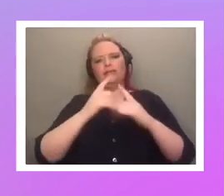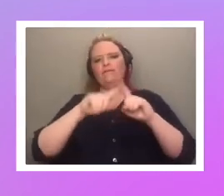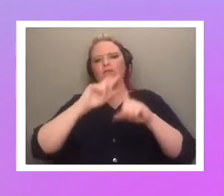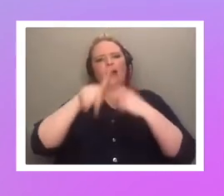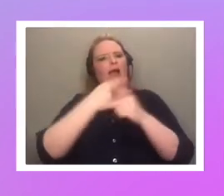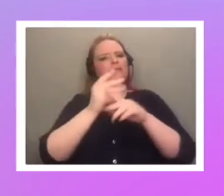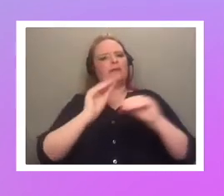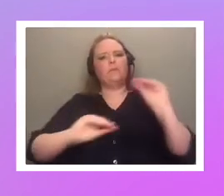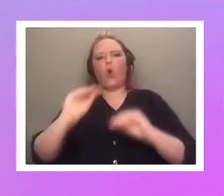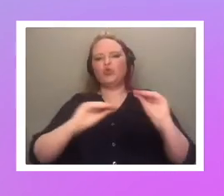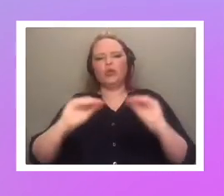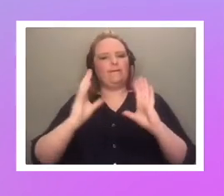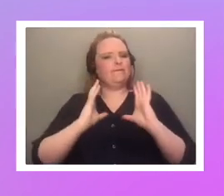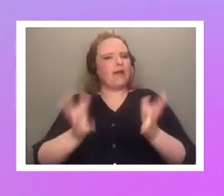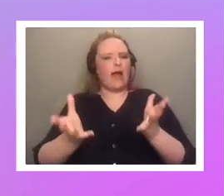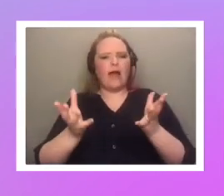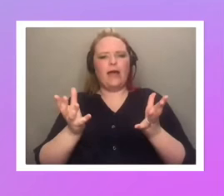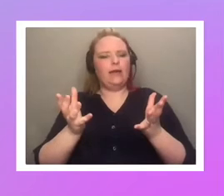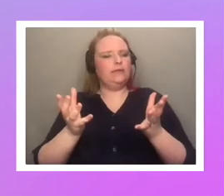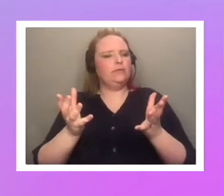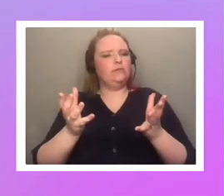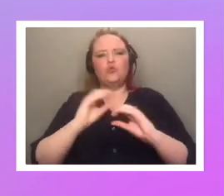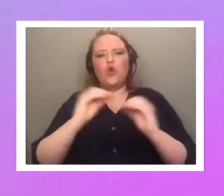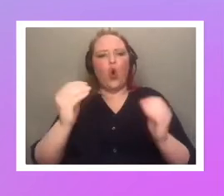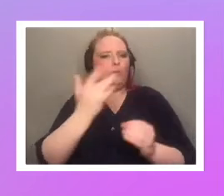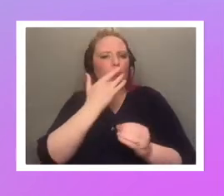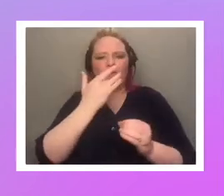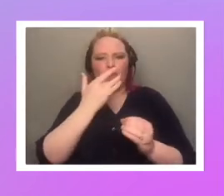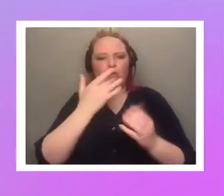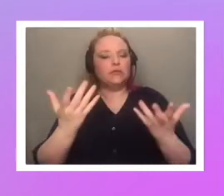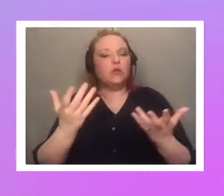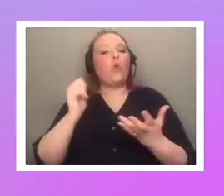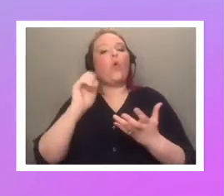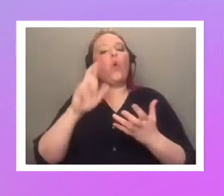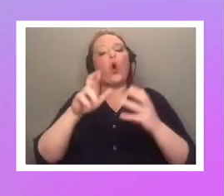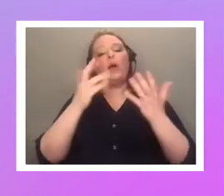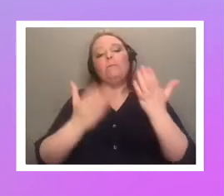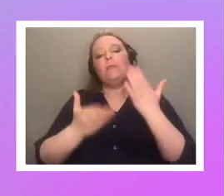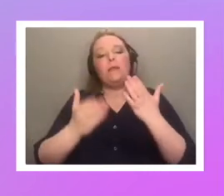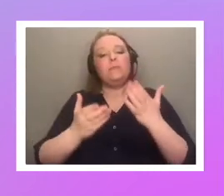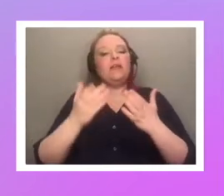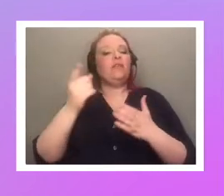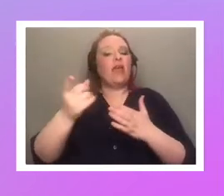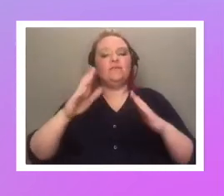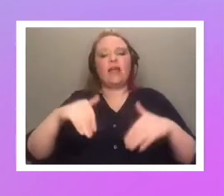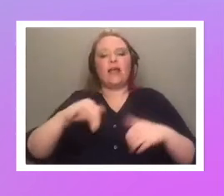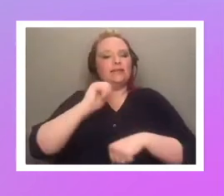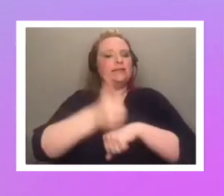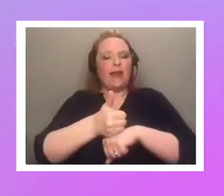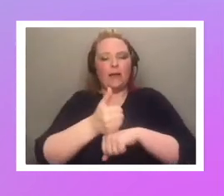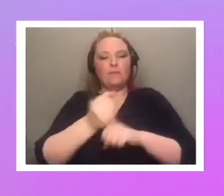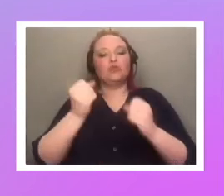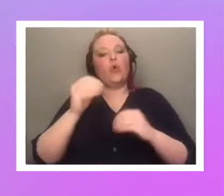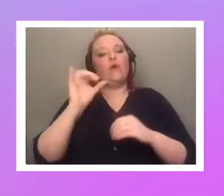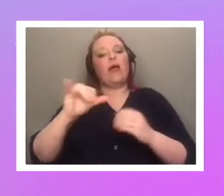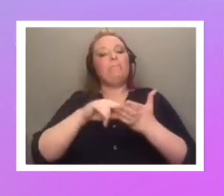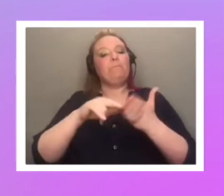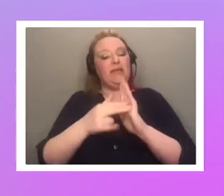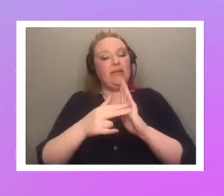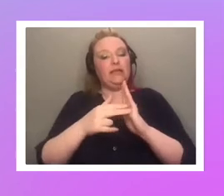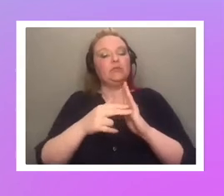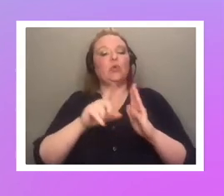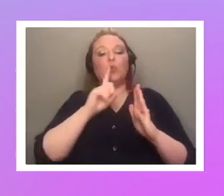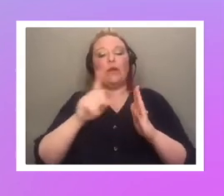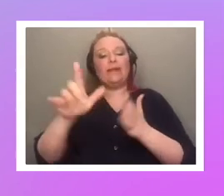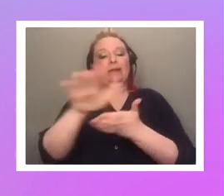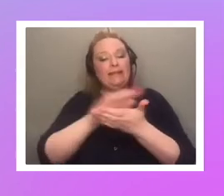fine, I don't have any preference, or it could be that they just haven't set it yet. So this means that a super